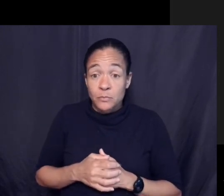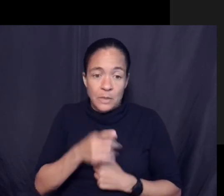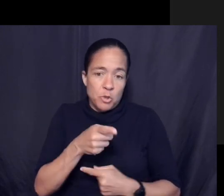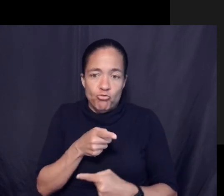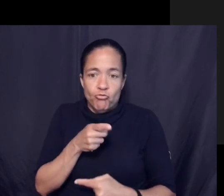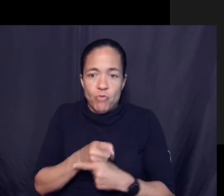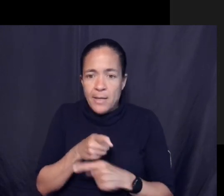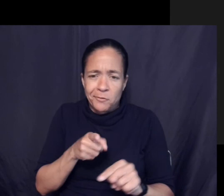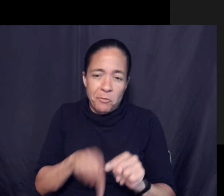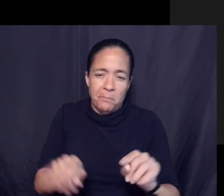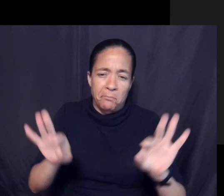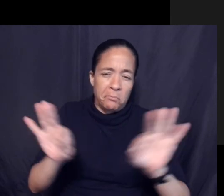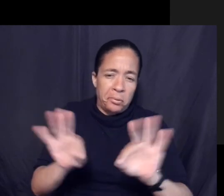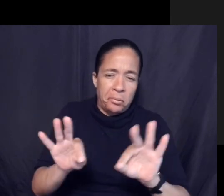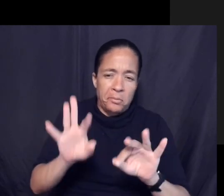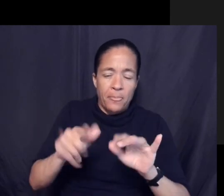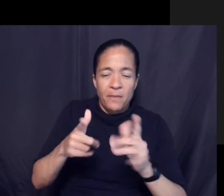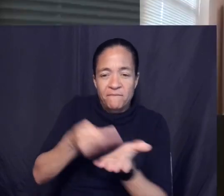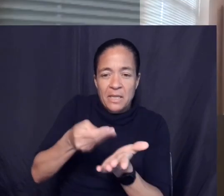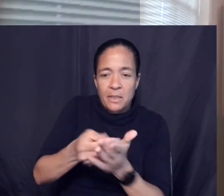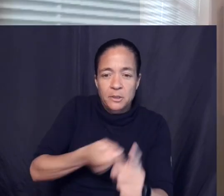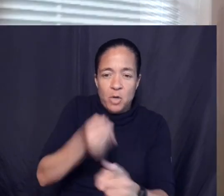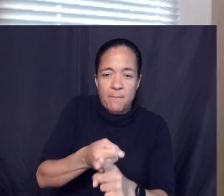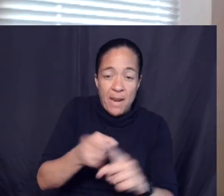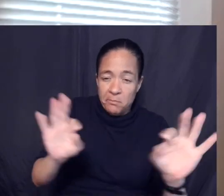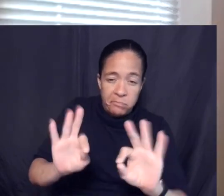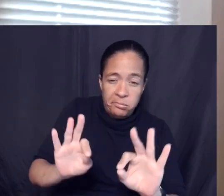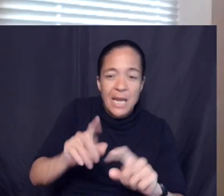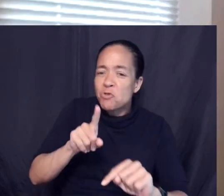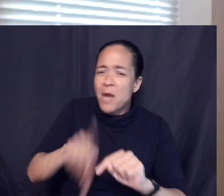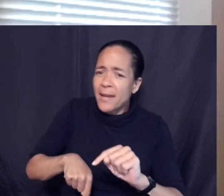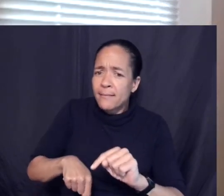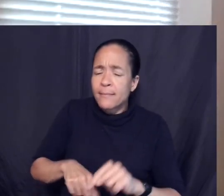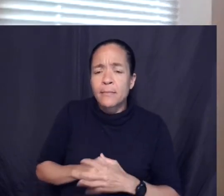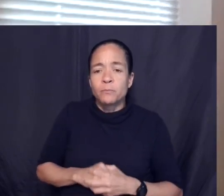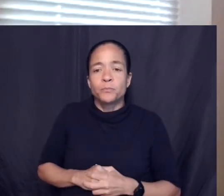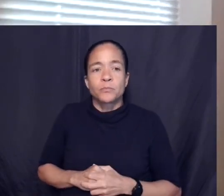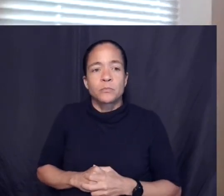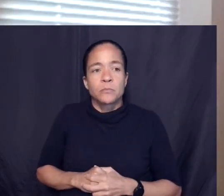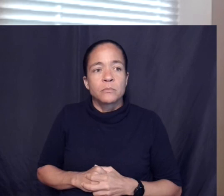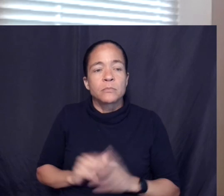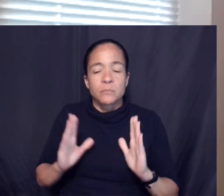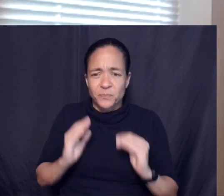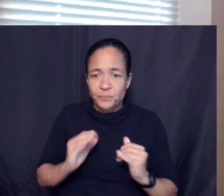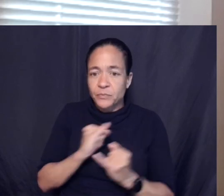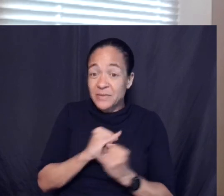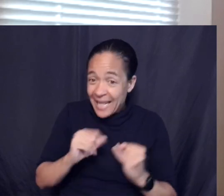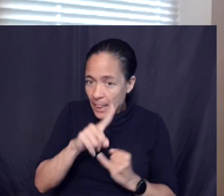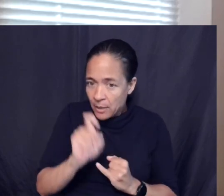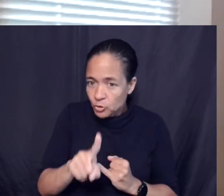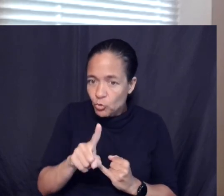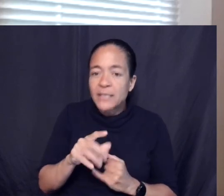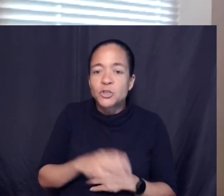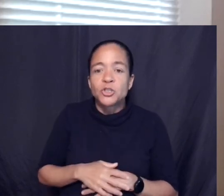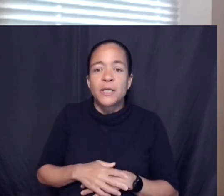underestimate the financial impact of that. So our last question is really, I'd love it if